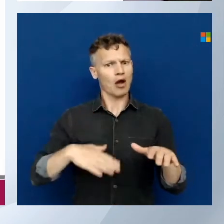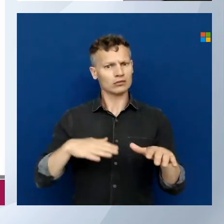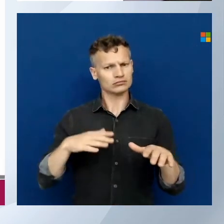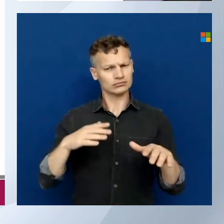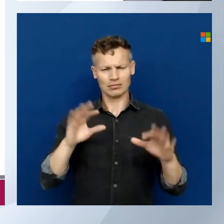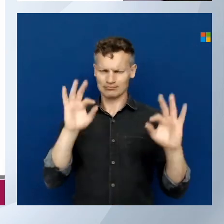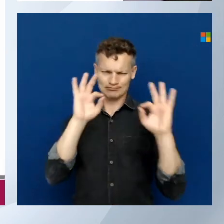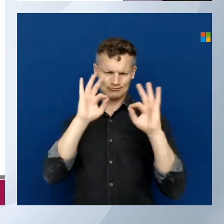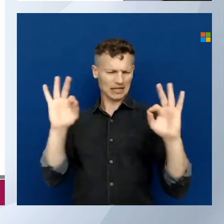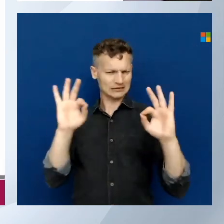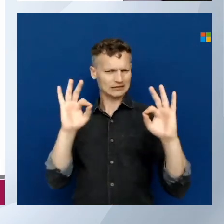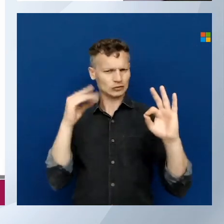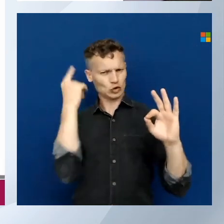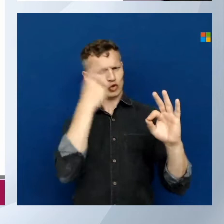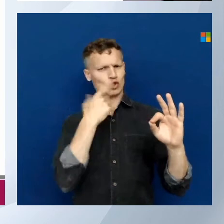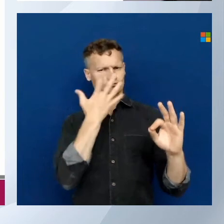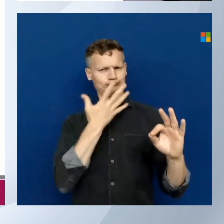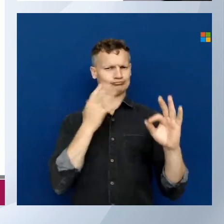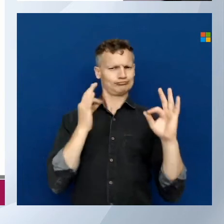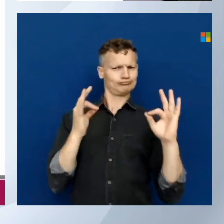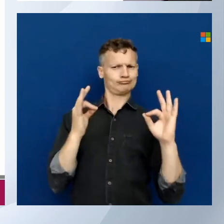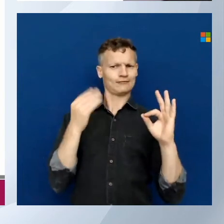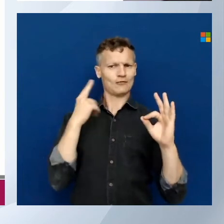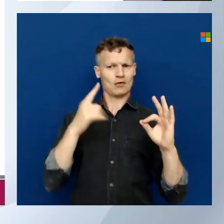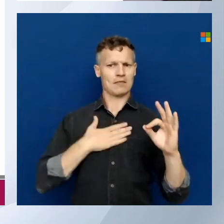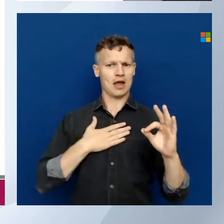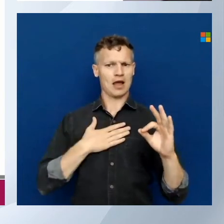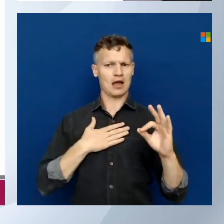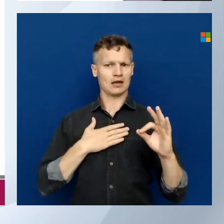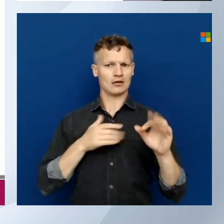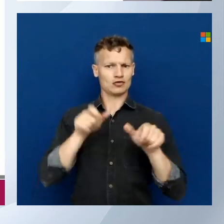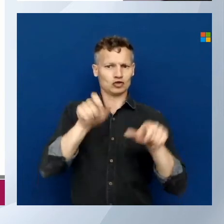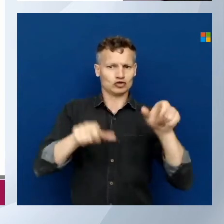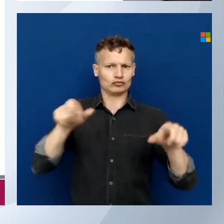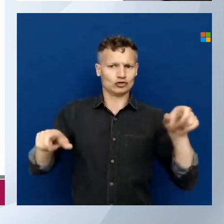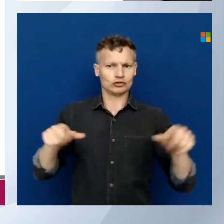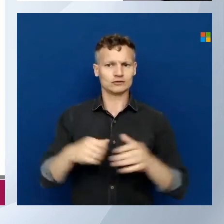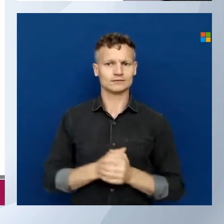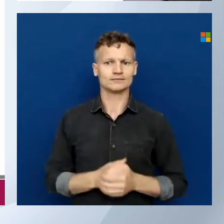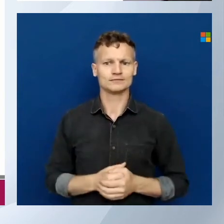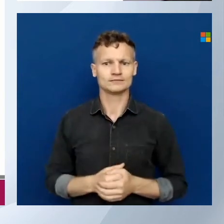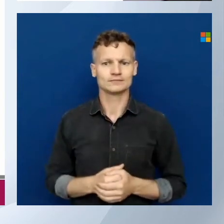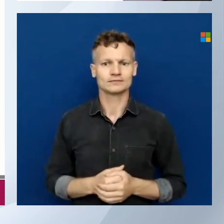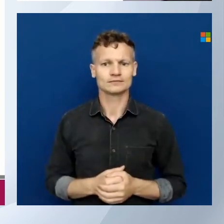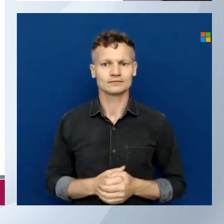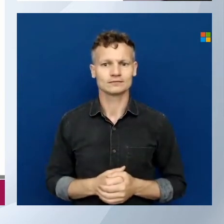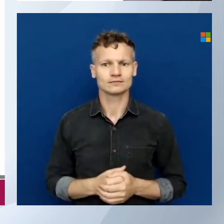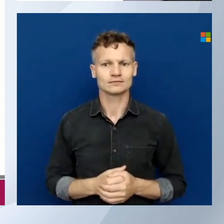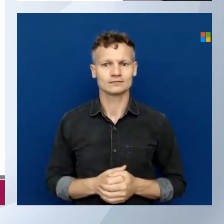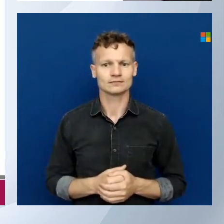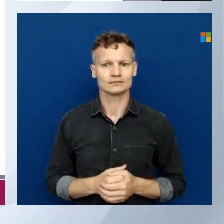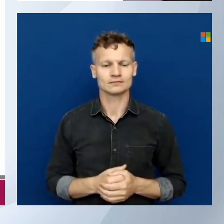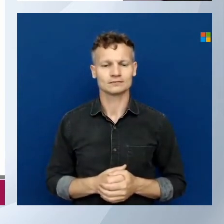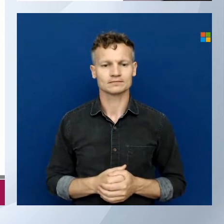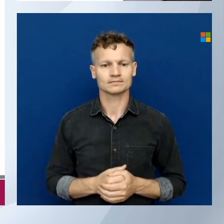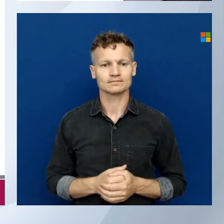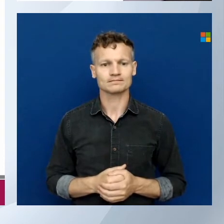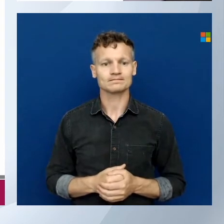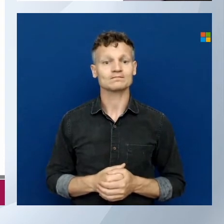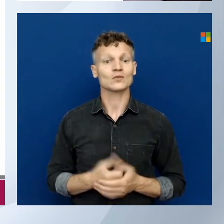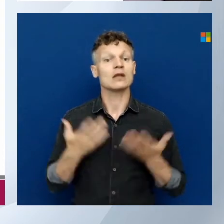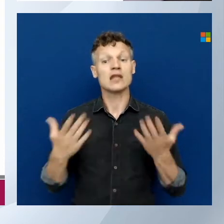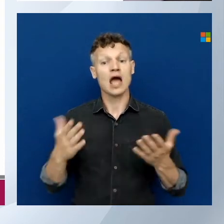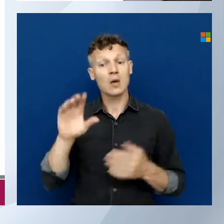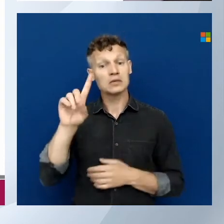So I decided to check out Azure DevOps because it felt like that would offer me a lot more